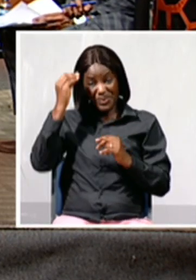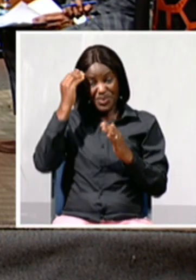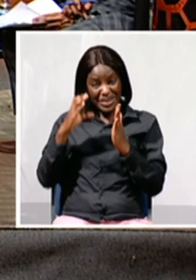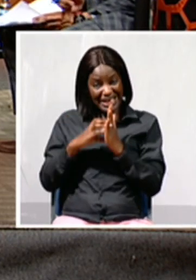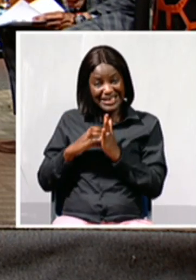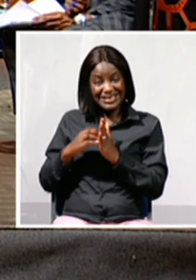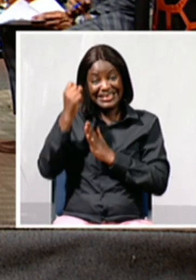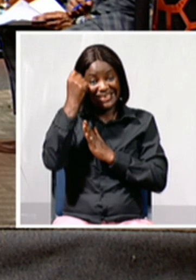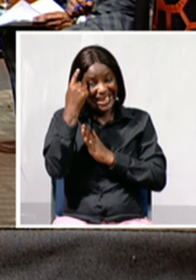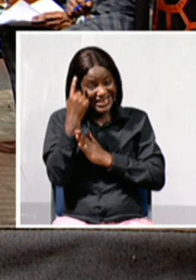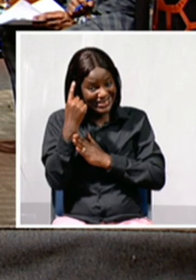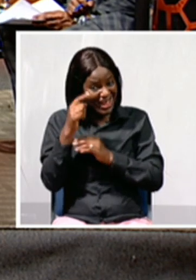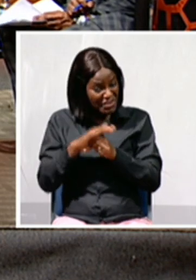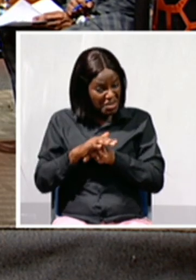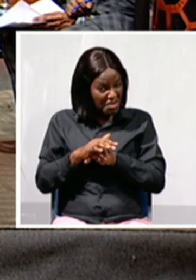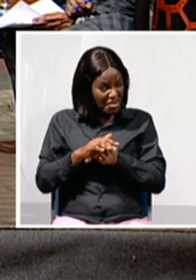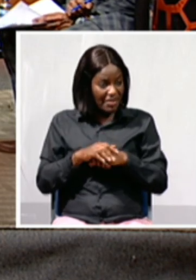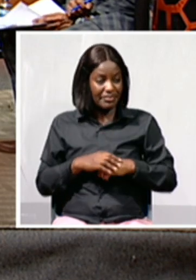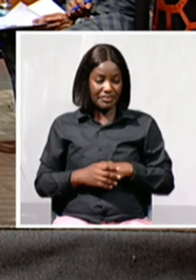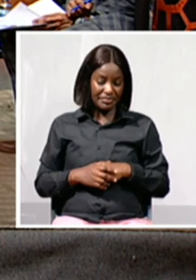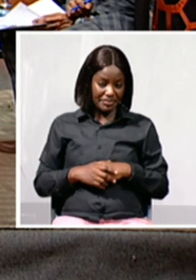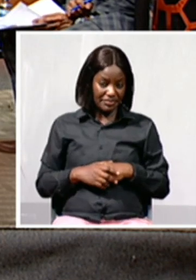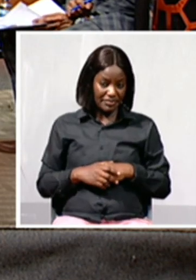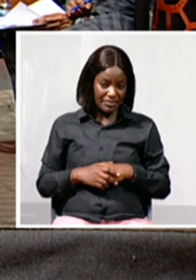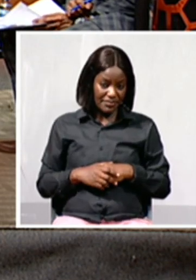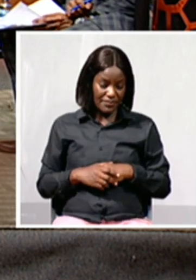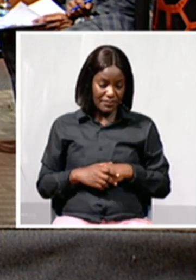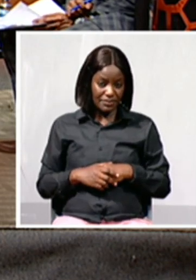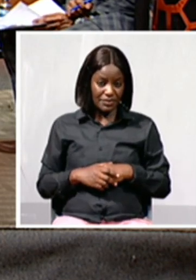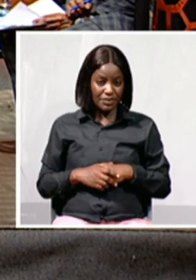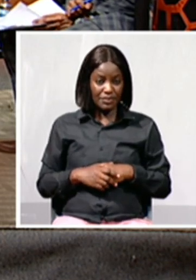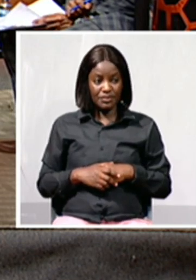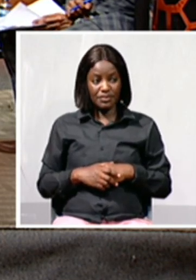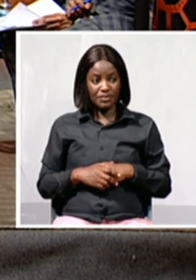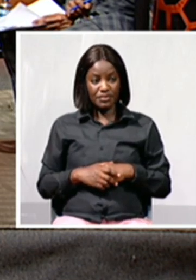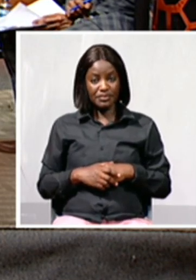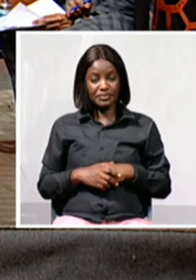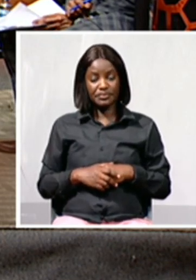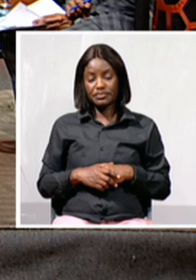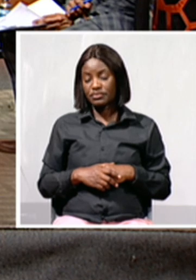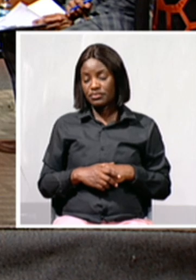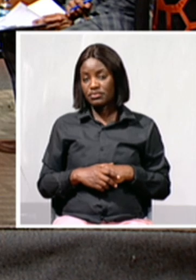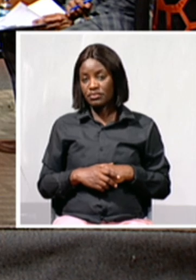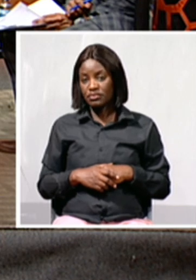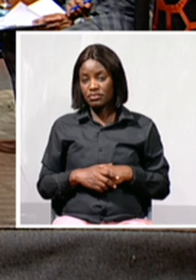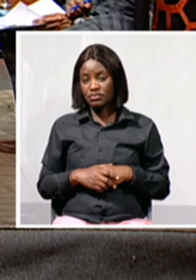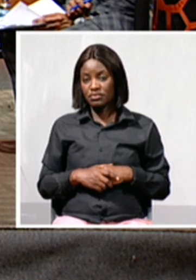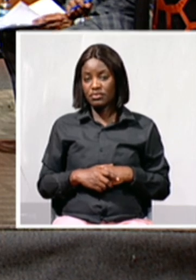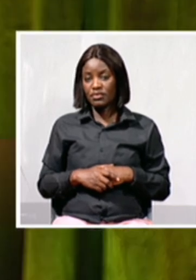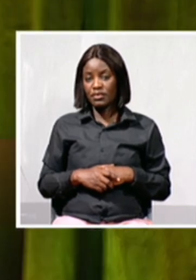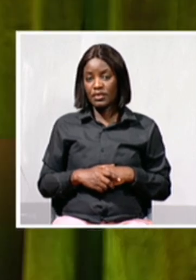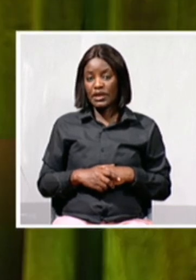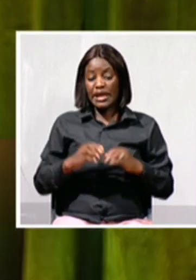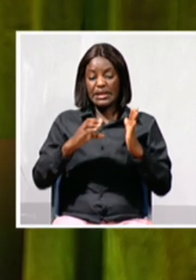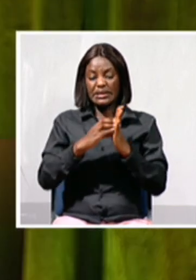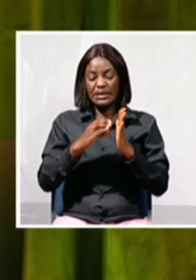Constitution, that they've internalized it sufficiently? I think also we should look at the fact that, yes, we have a Constitution in place. The question is, do young people